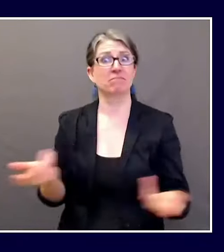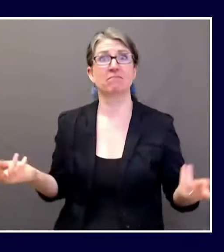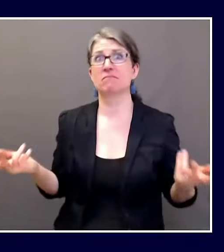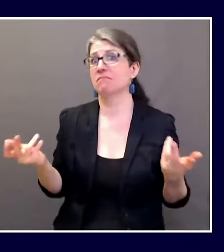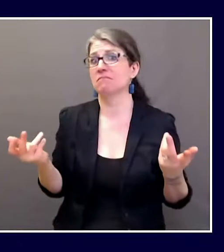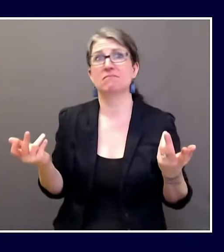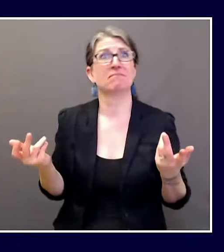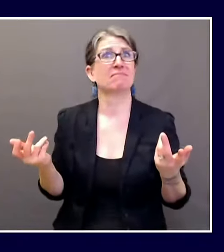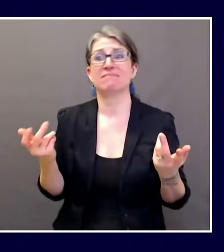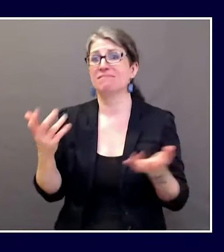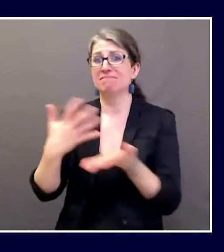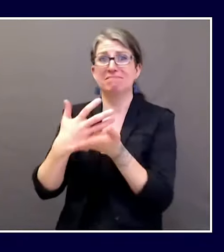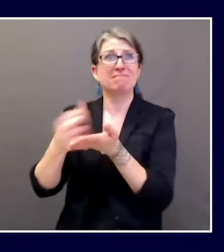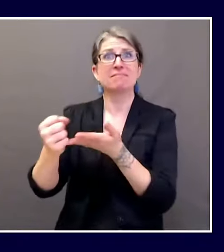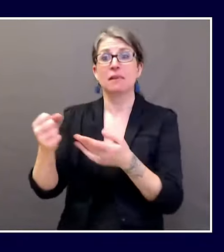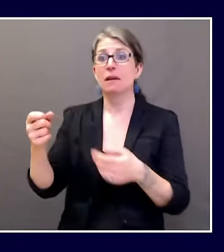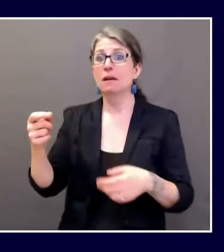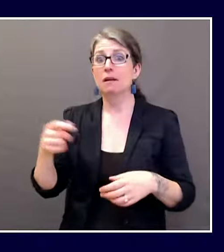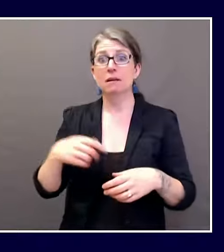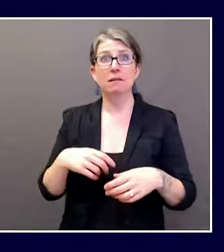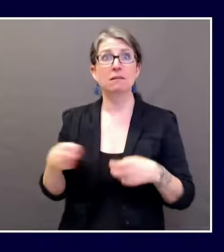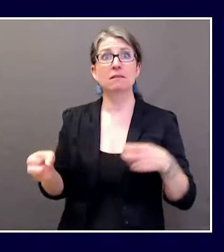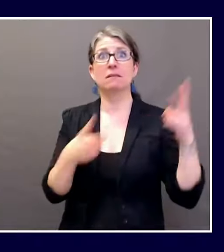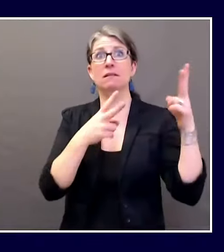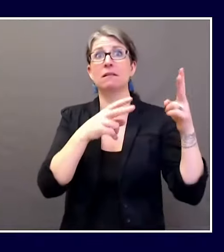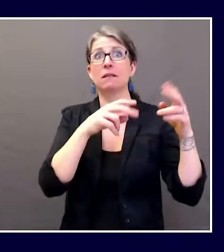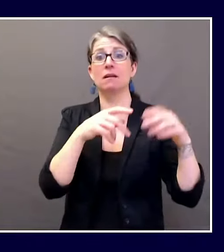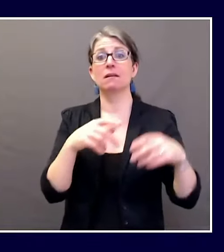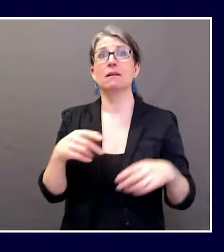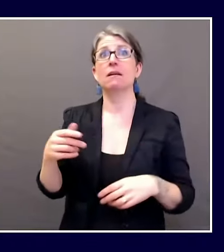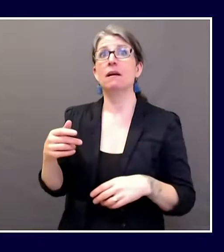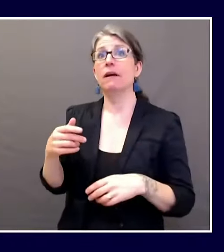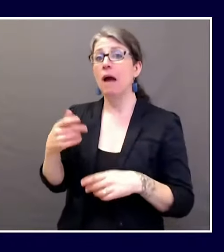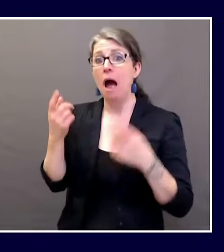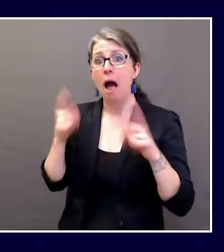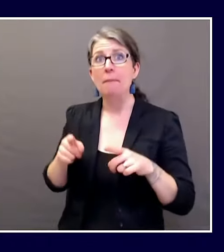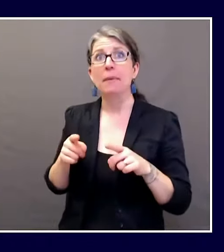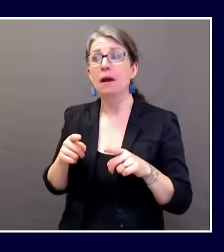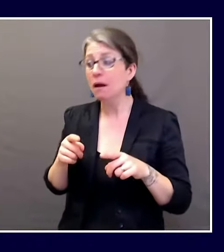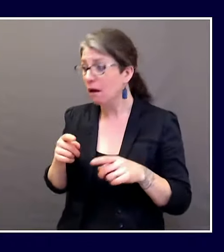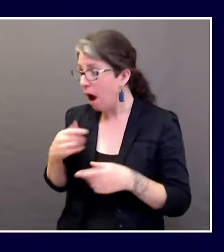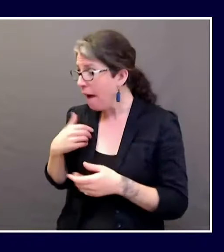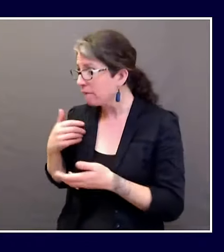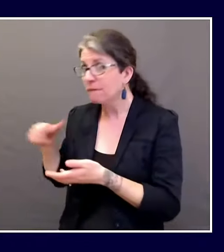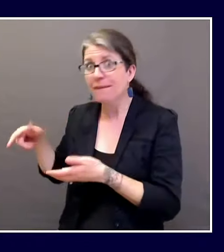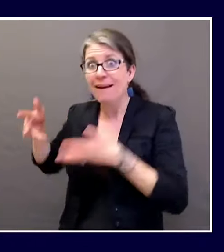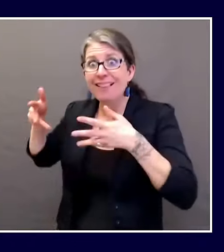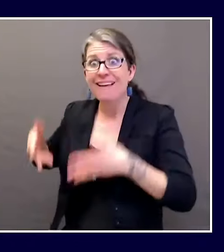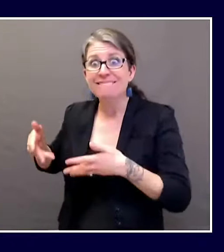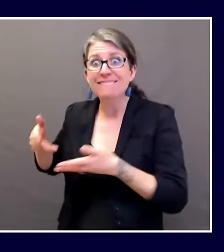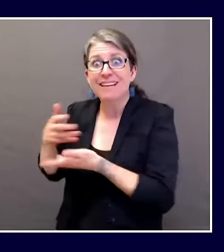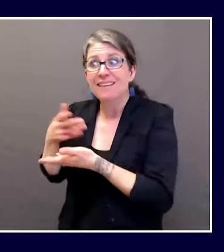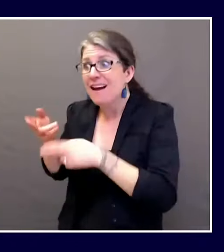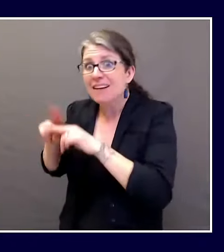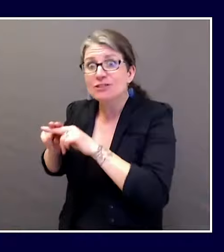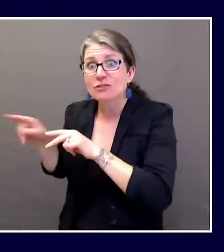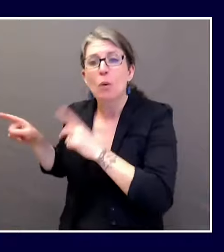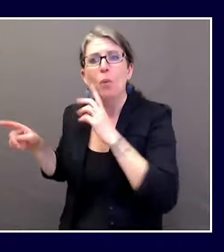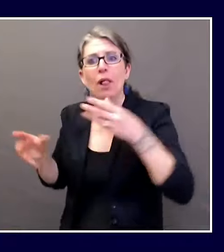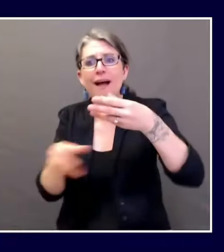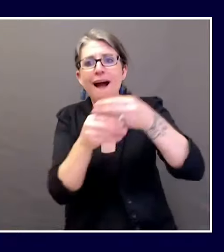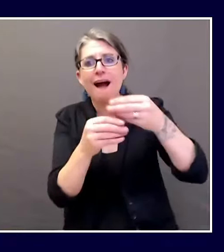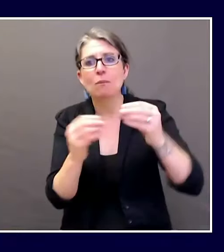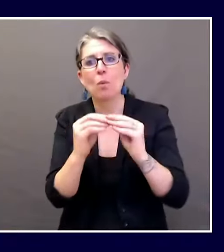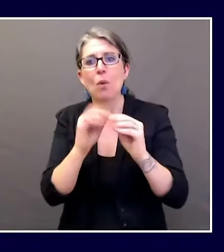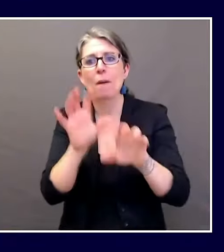very, very quickly. So at the largest sites in particular, one of the benefits of them is that they can open those up with high assurance that not a